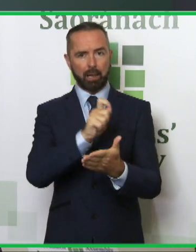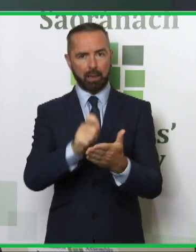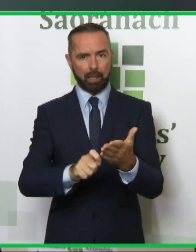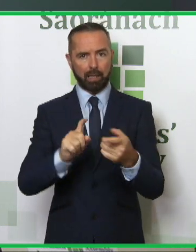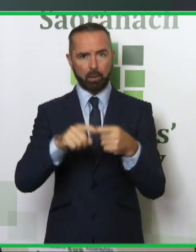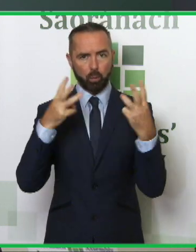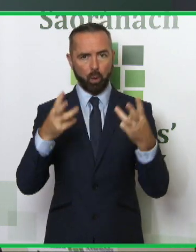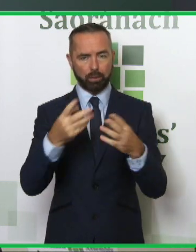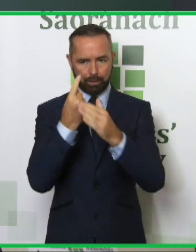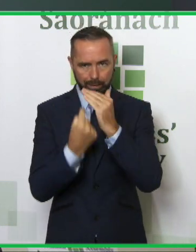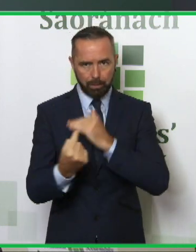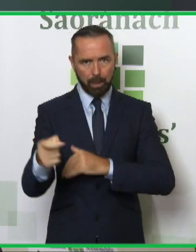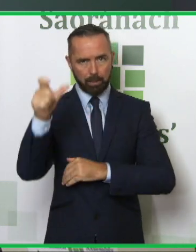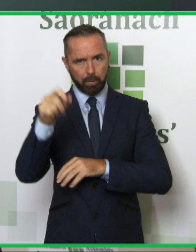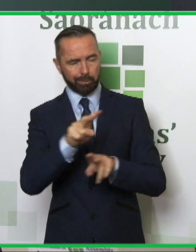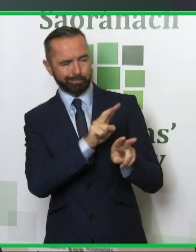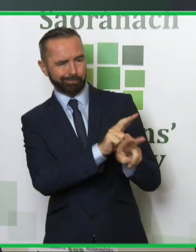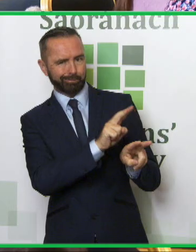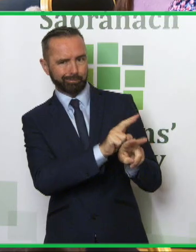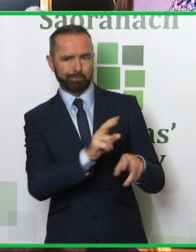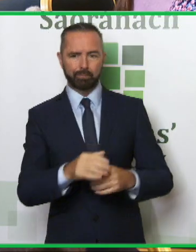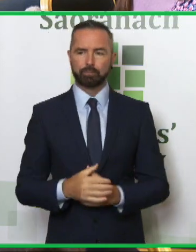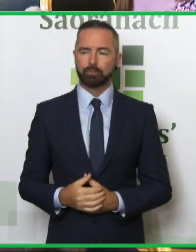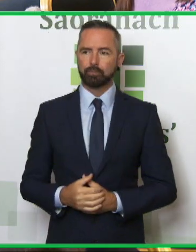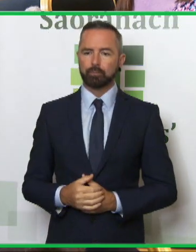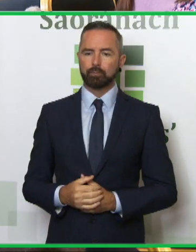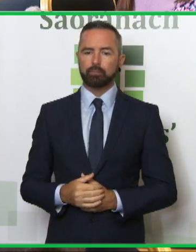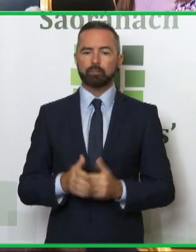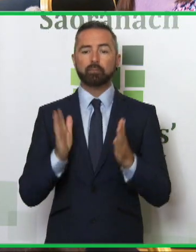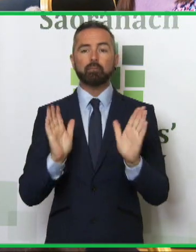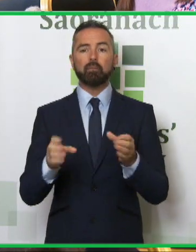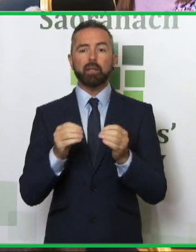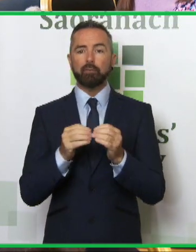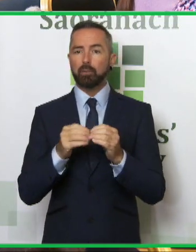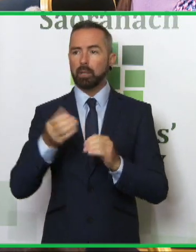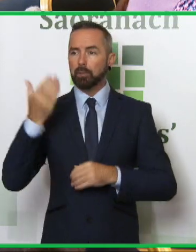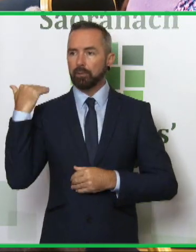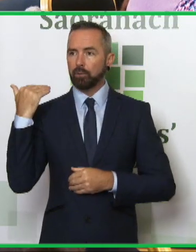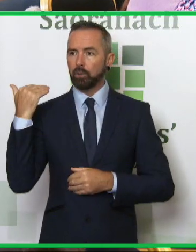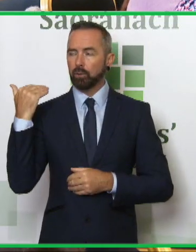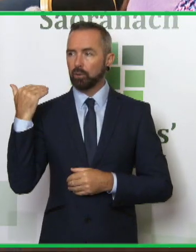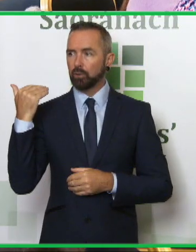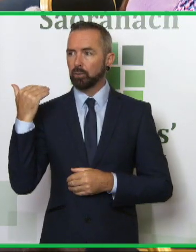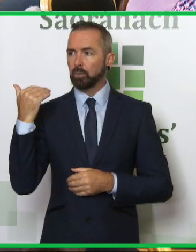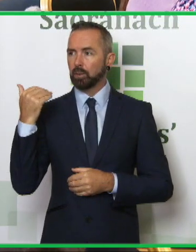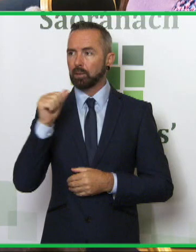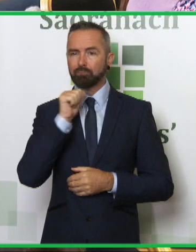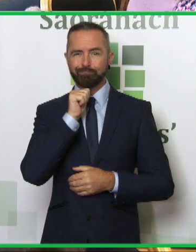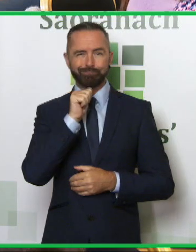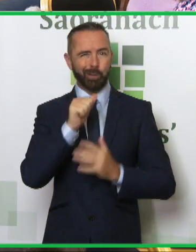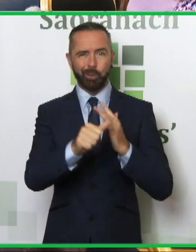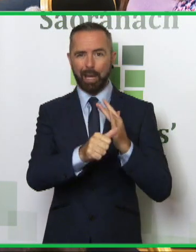an independent outside observer to observe that. As I mentioned to one of the tables when I was discussing with them there, I have no